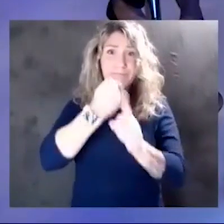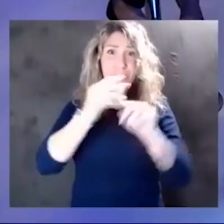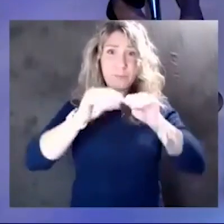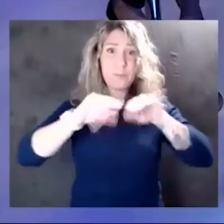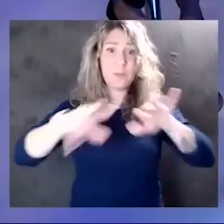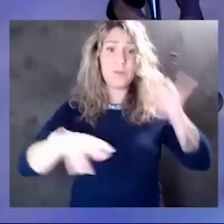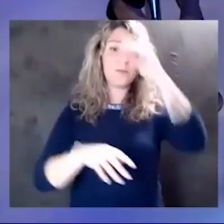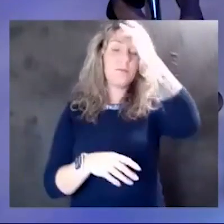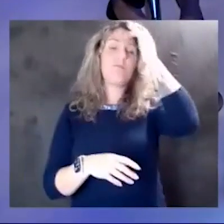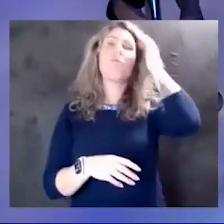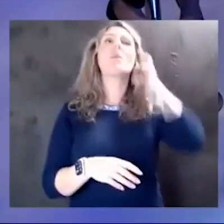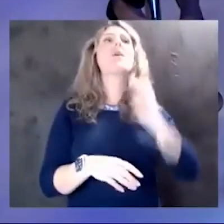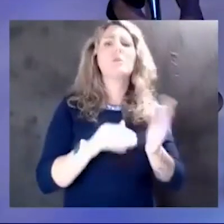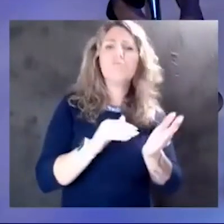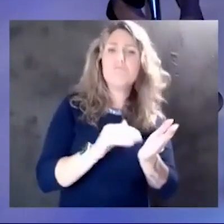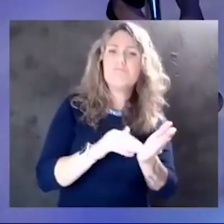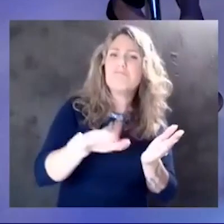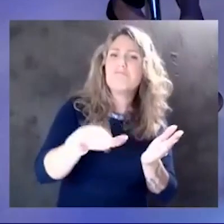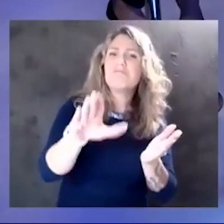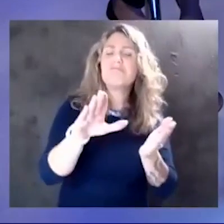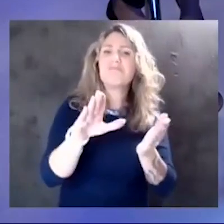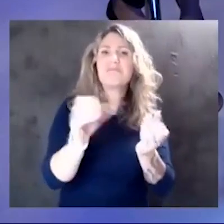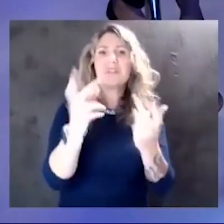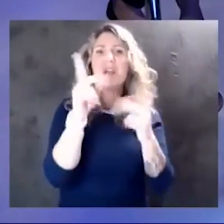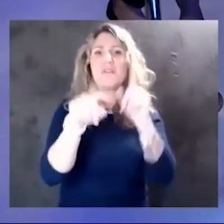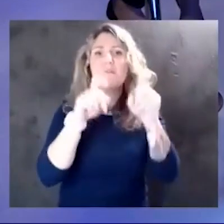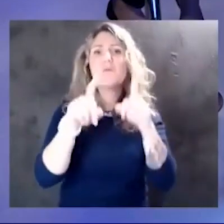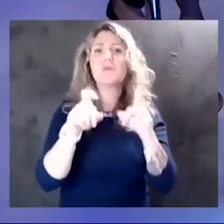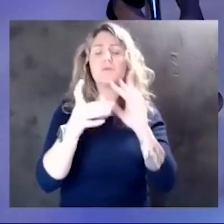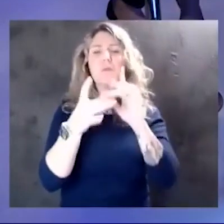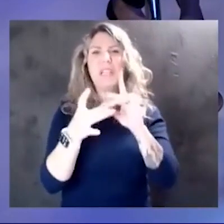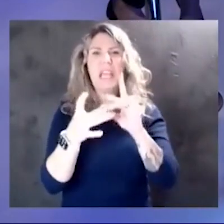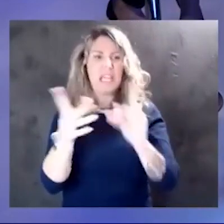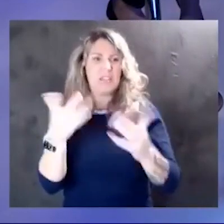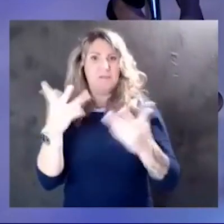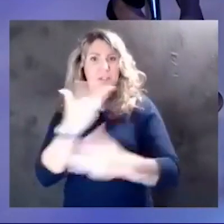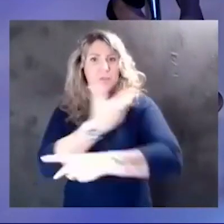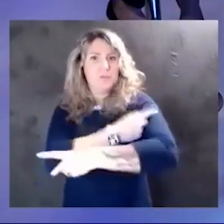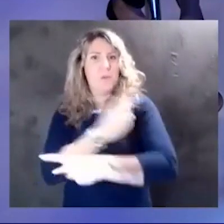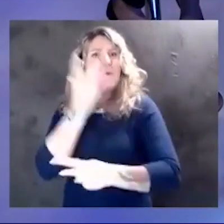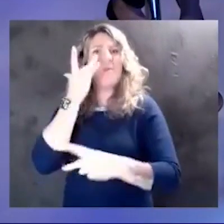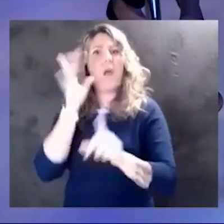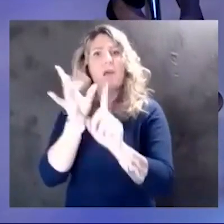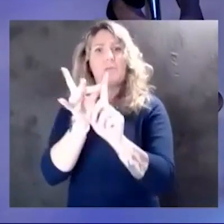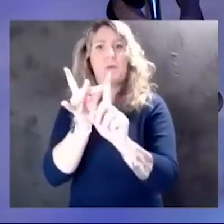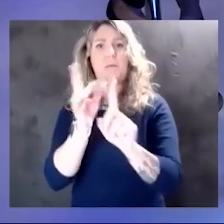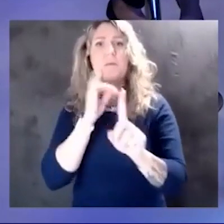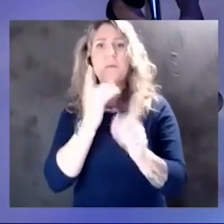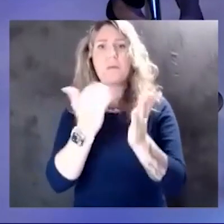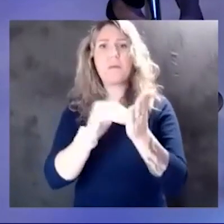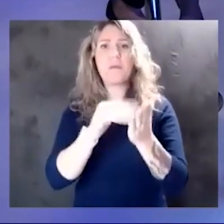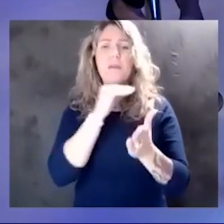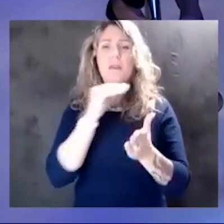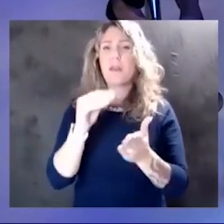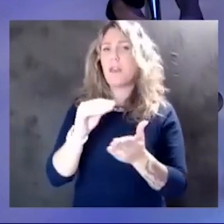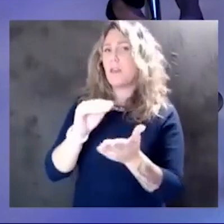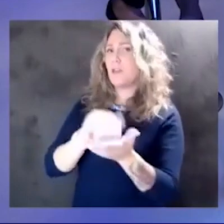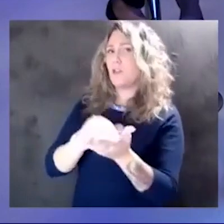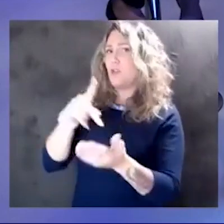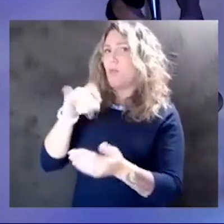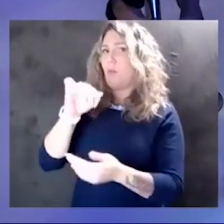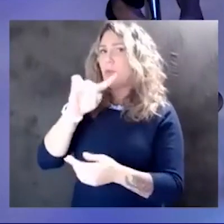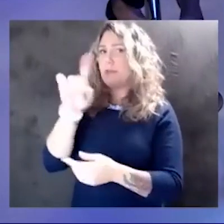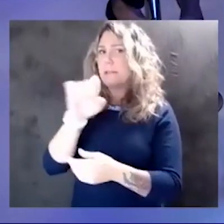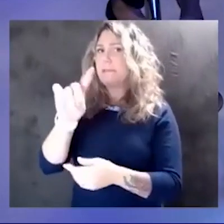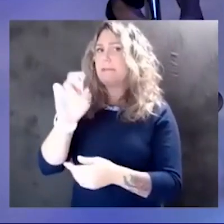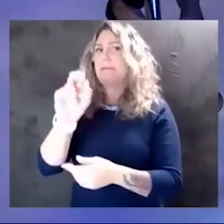about breakthrough infections. We do. So we want to talk with Dr. Polsak and just give a little bit of background here. So you were fully vaccinated,